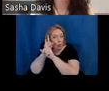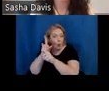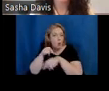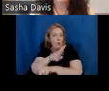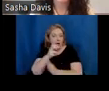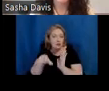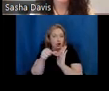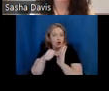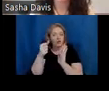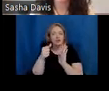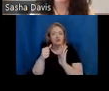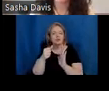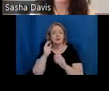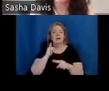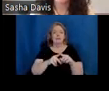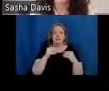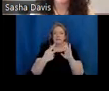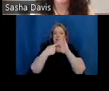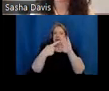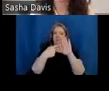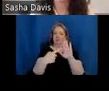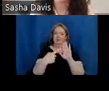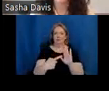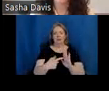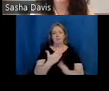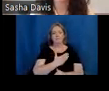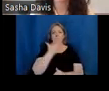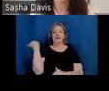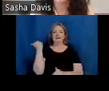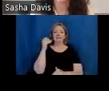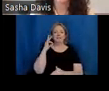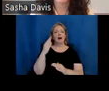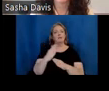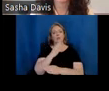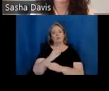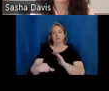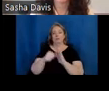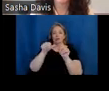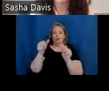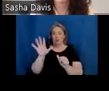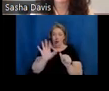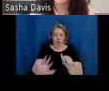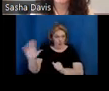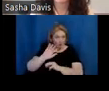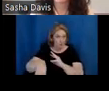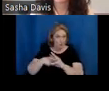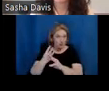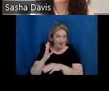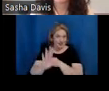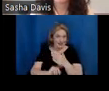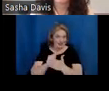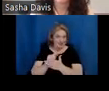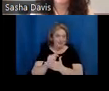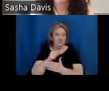work, and also gives examples of sort of the best of wood sculpture across the globe. So his examples